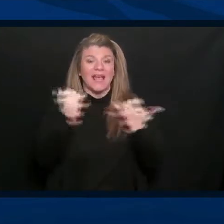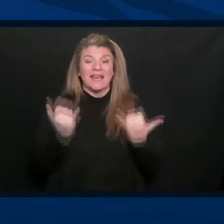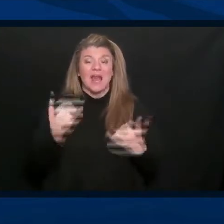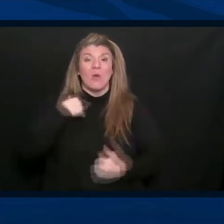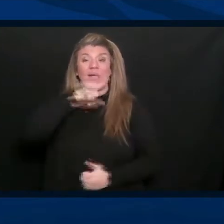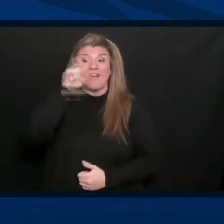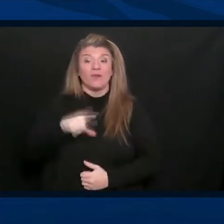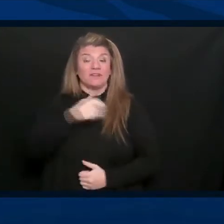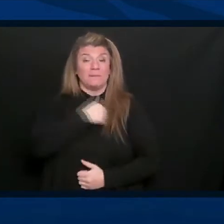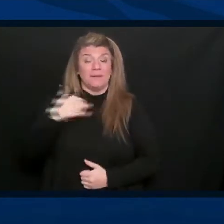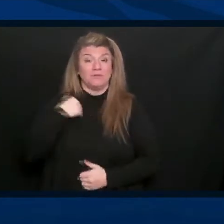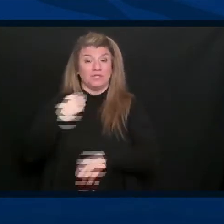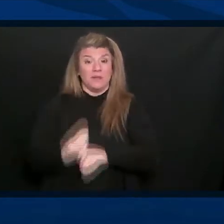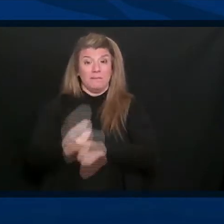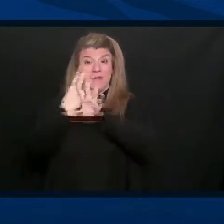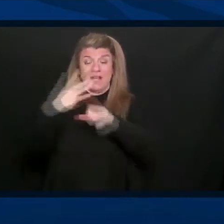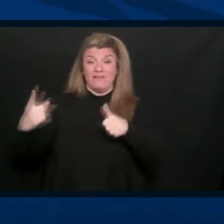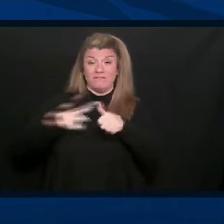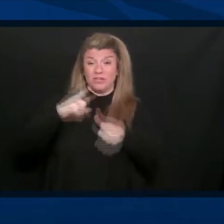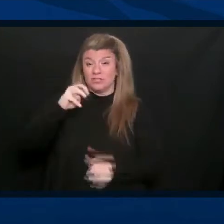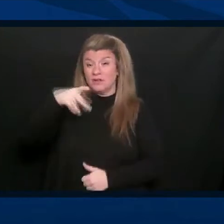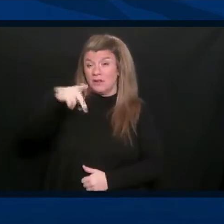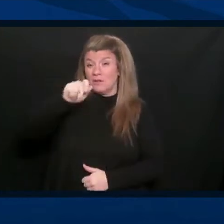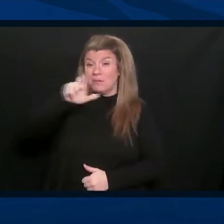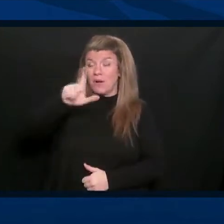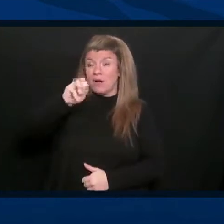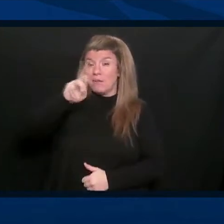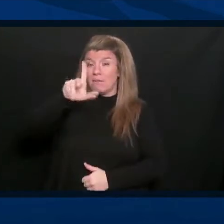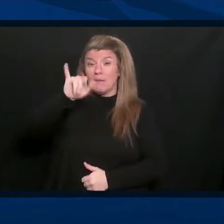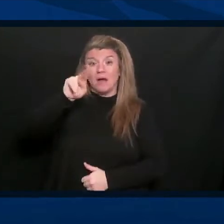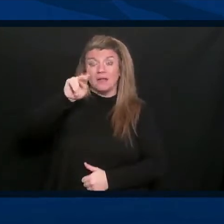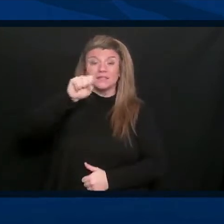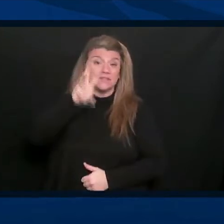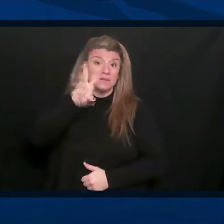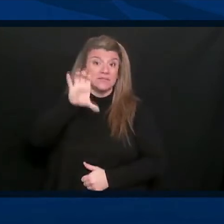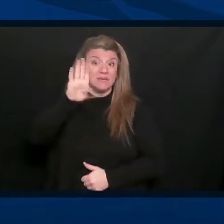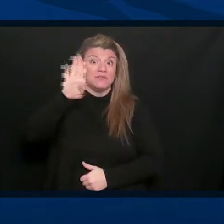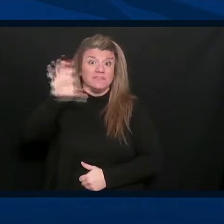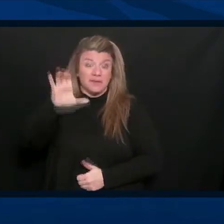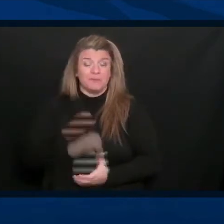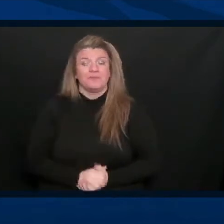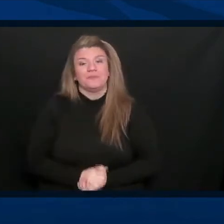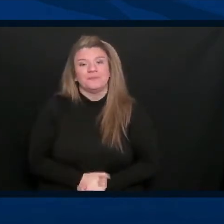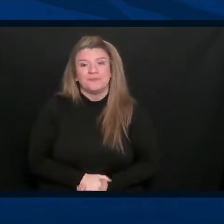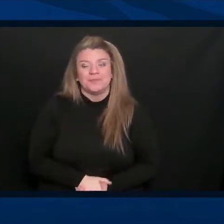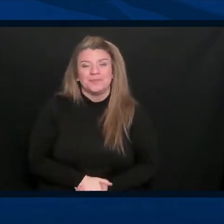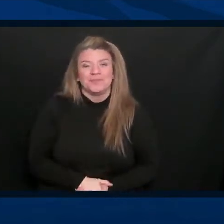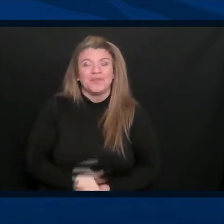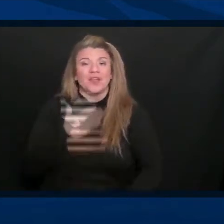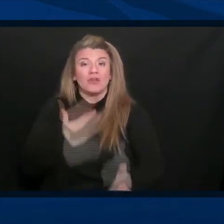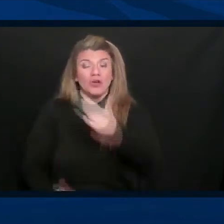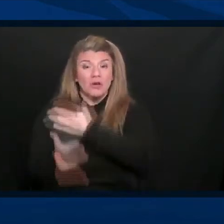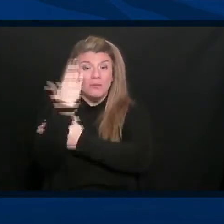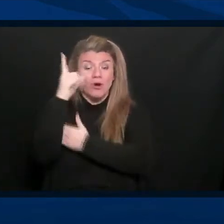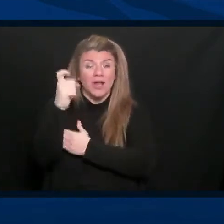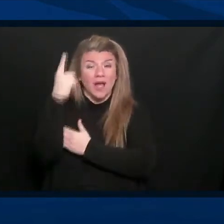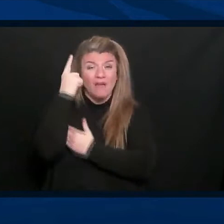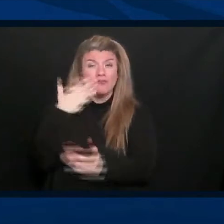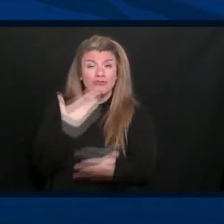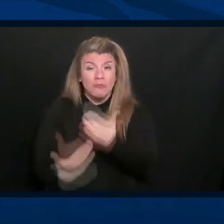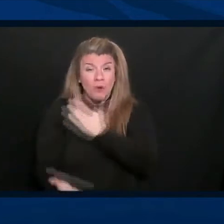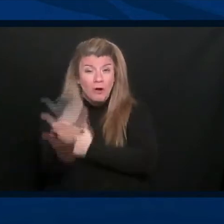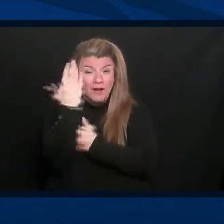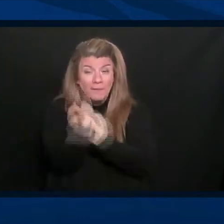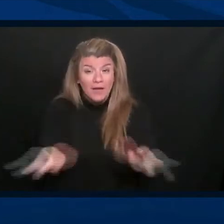members of the media. The first today from Paul Mullen with WCBC. Good morning, Governor. Good morning, everybody. I want to go